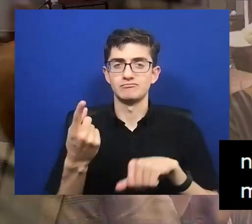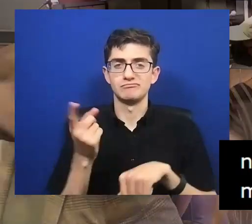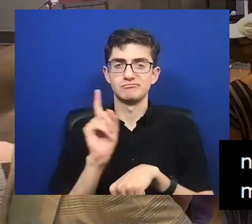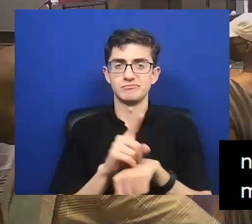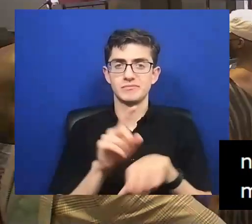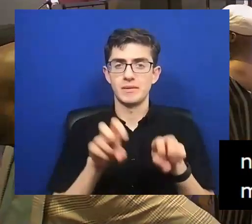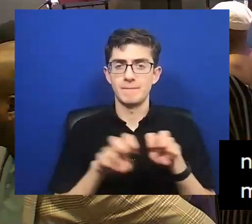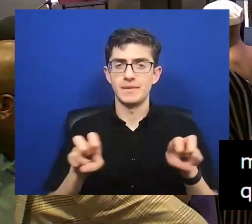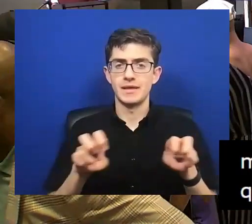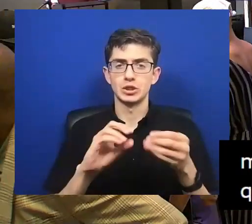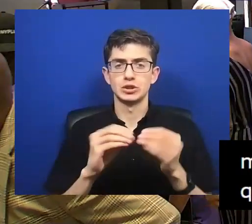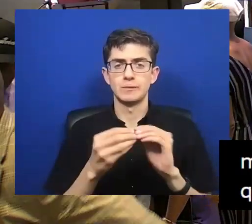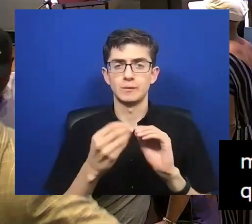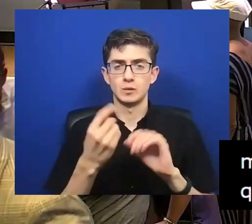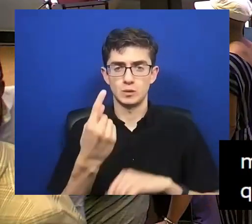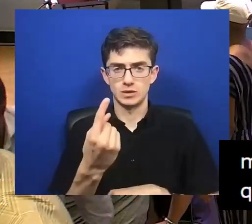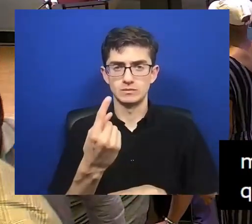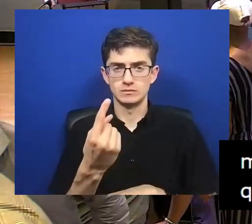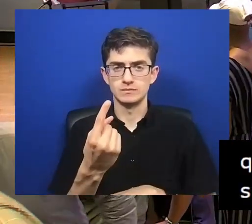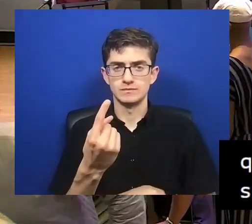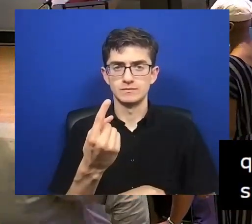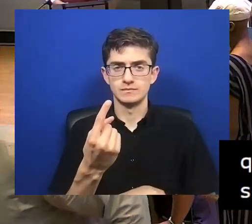Thanks for